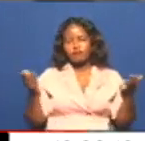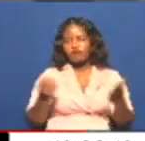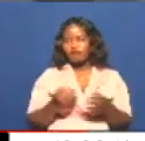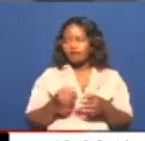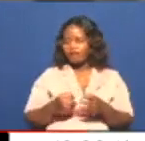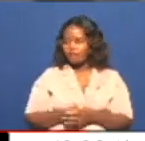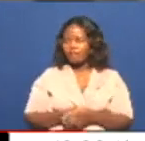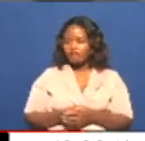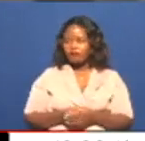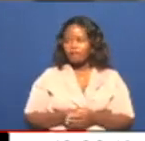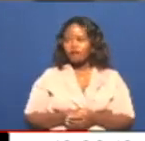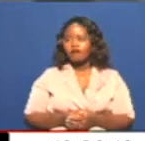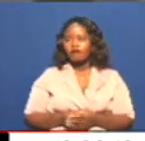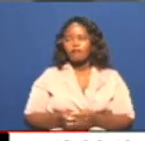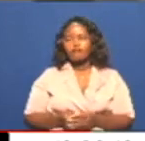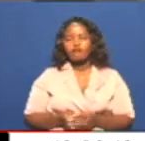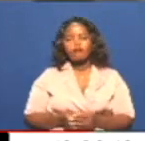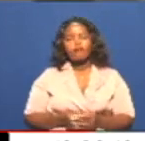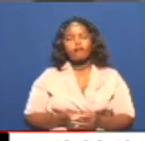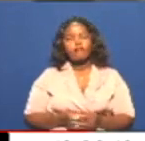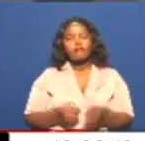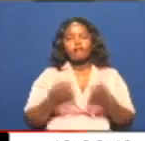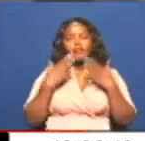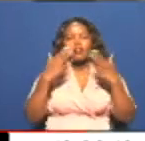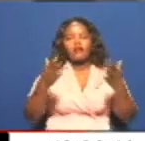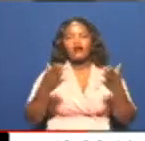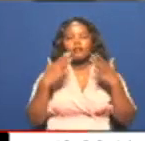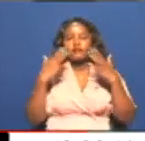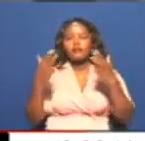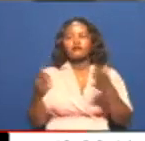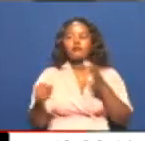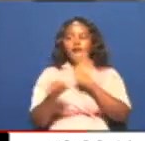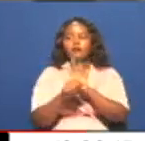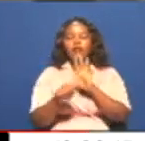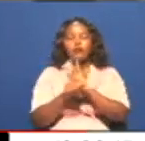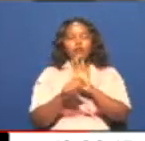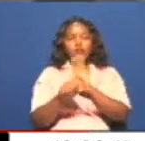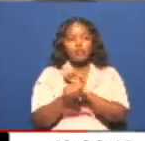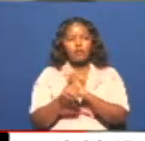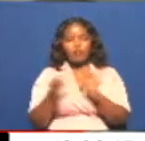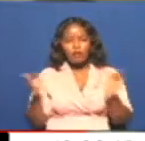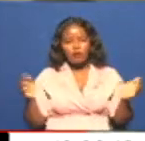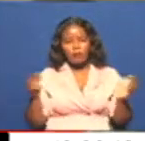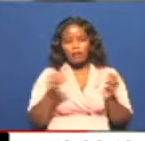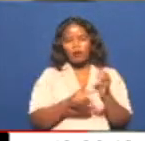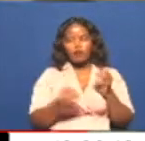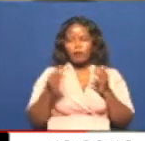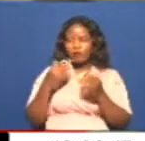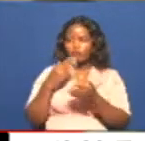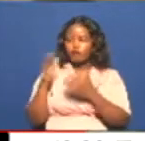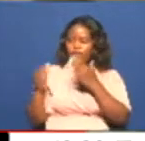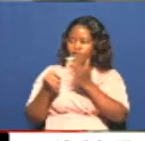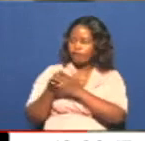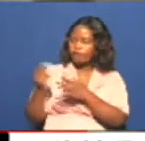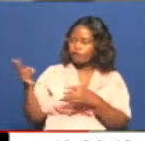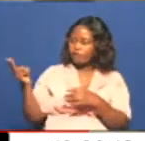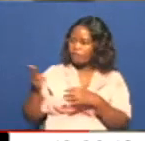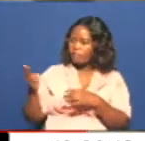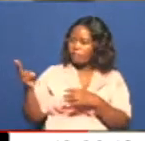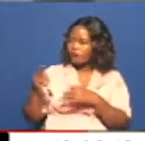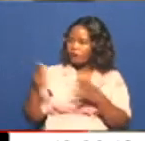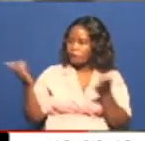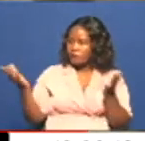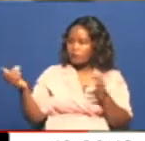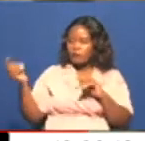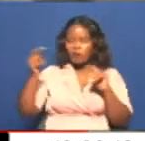forward to that prayer. Thank you so much, gentlemen. Unfortunately, we are out of time. Churchil Saoke, Dr. Churchil Saoke, who's a governance expert